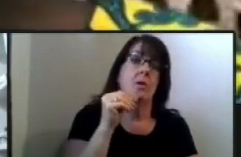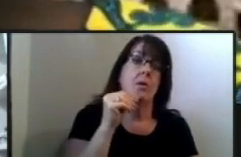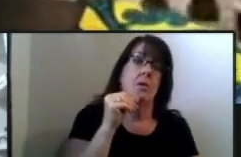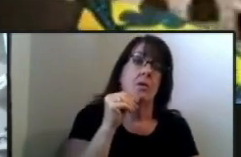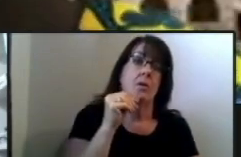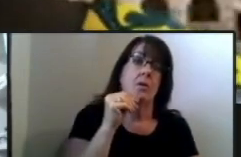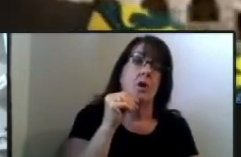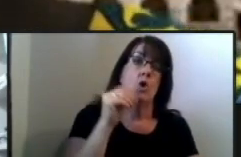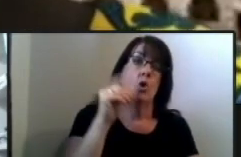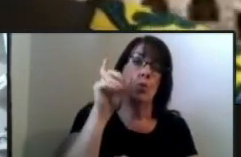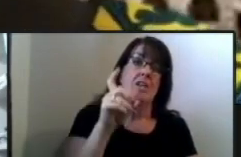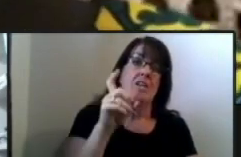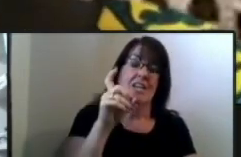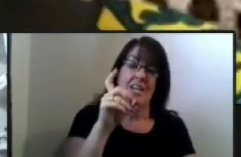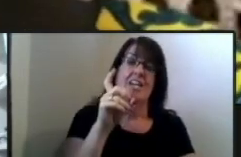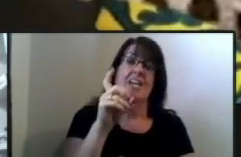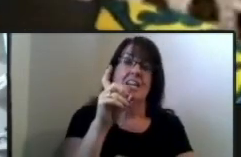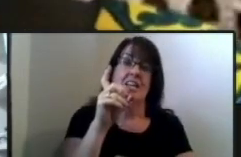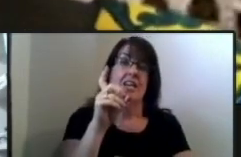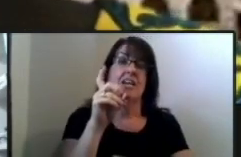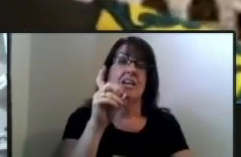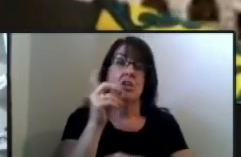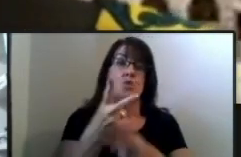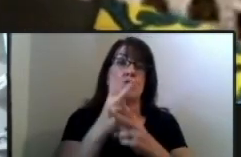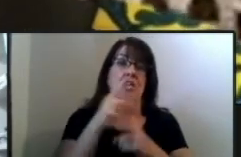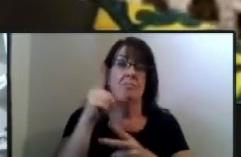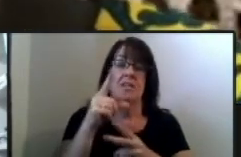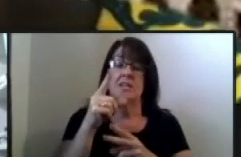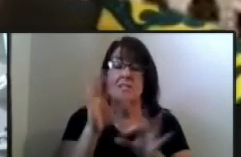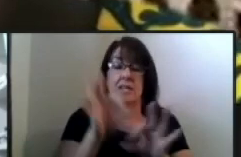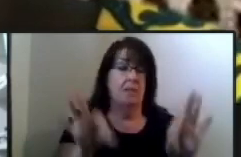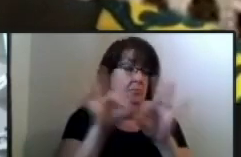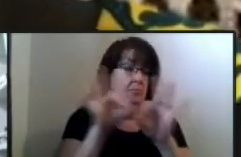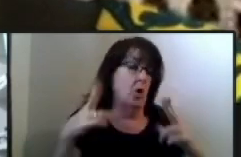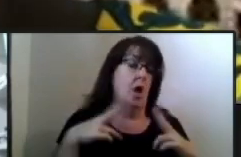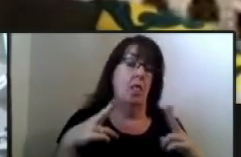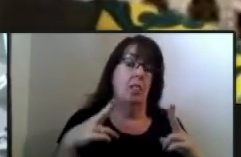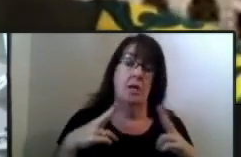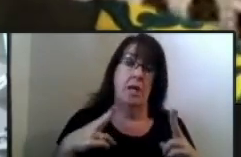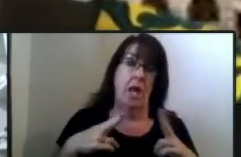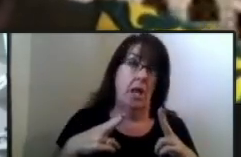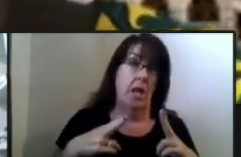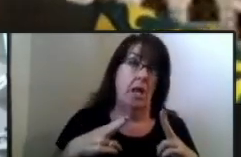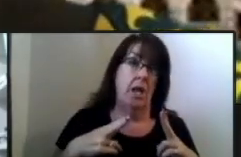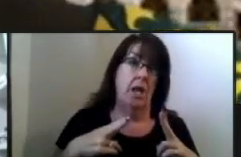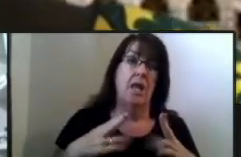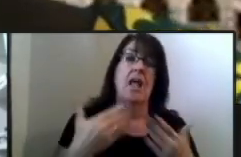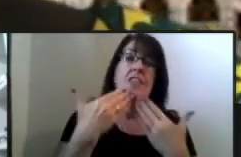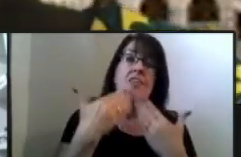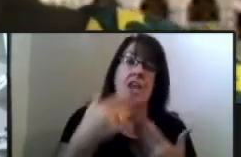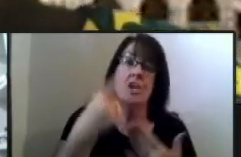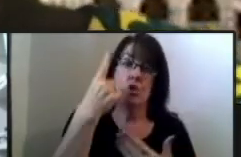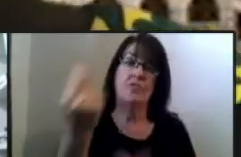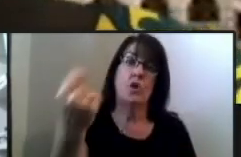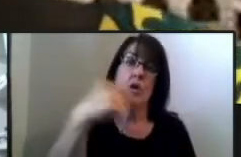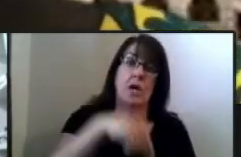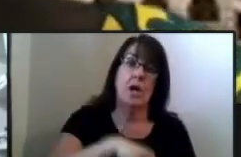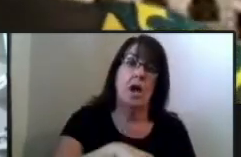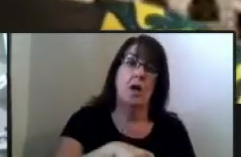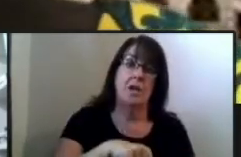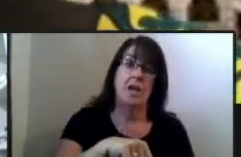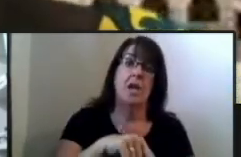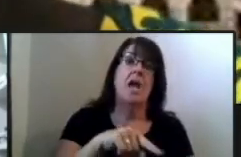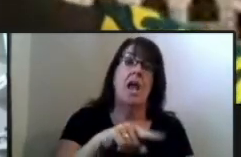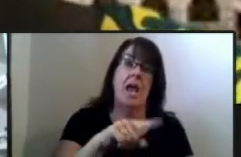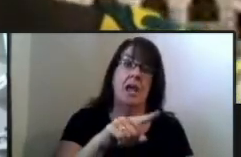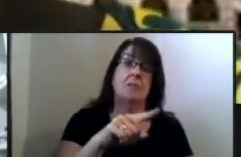this huge holidays. And thank you, Muhammad, again for being here and drawing our attention